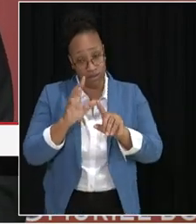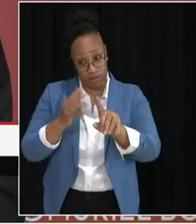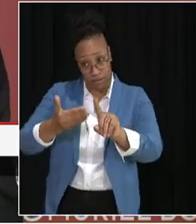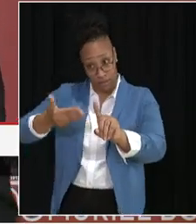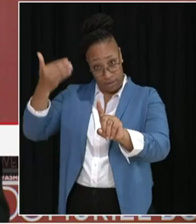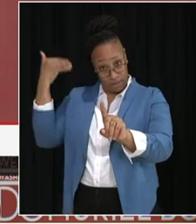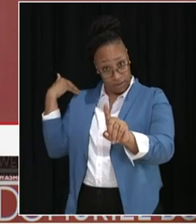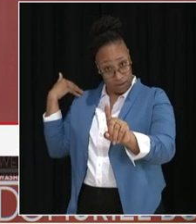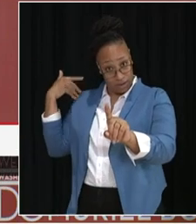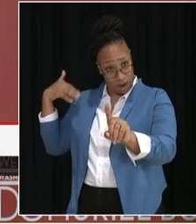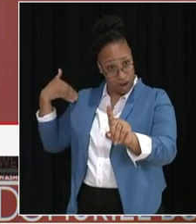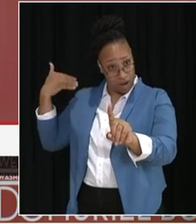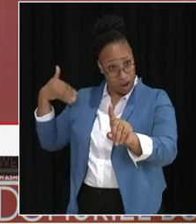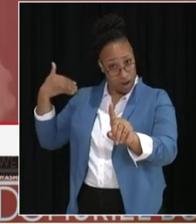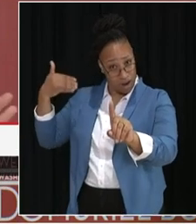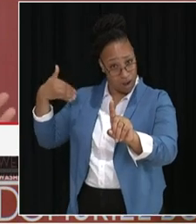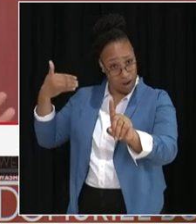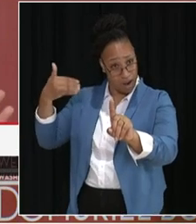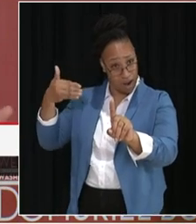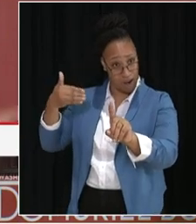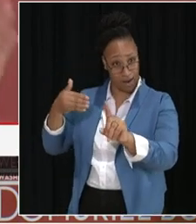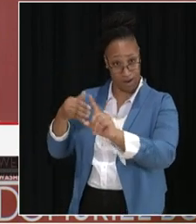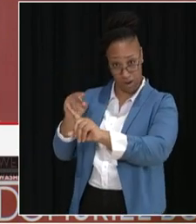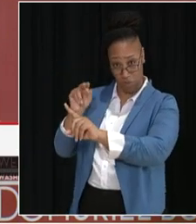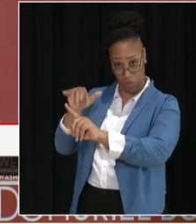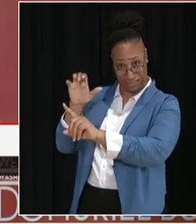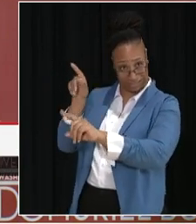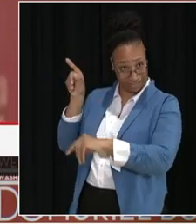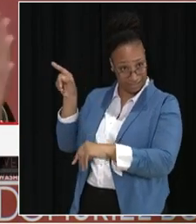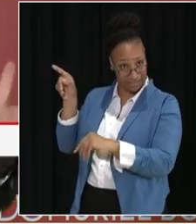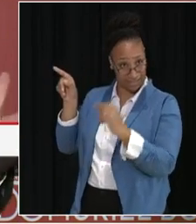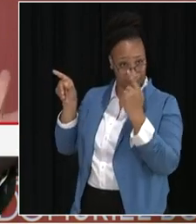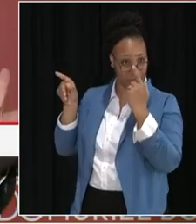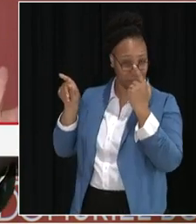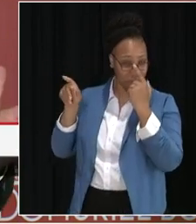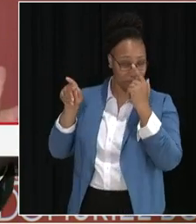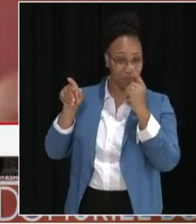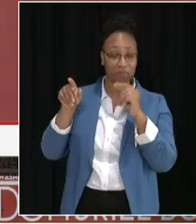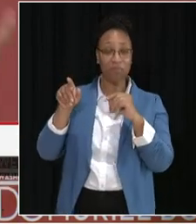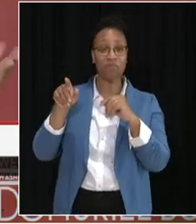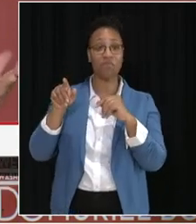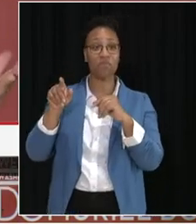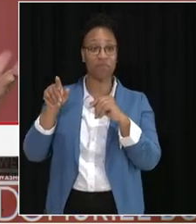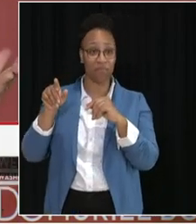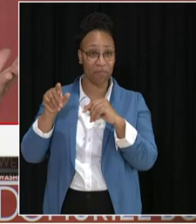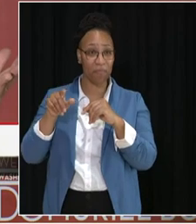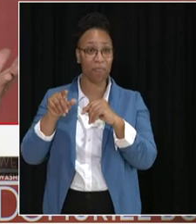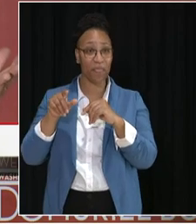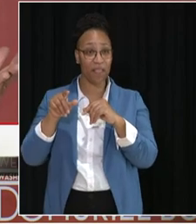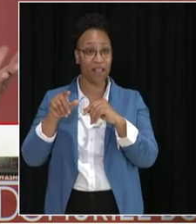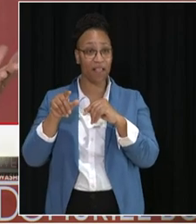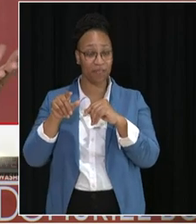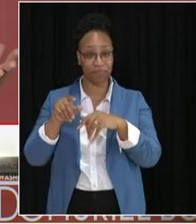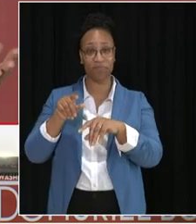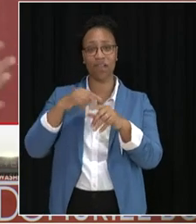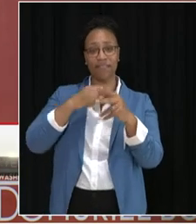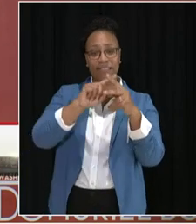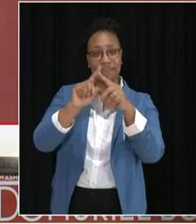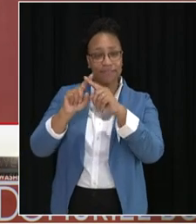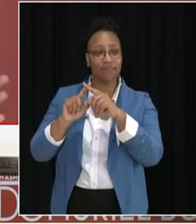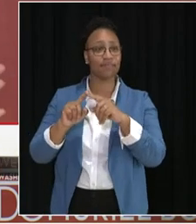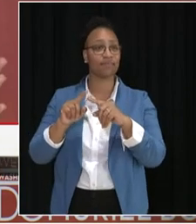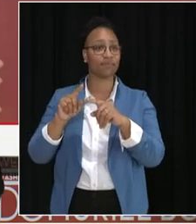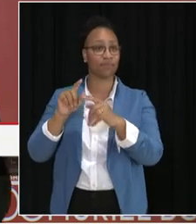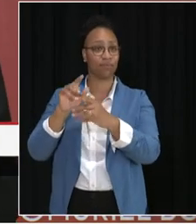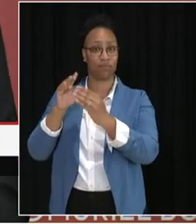Manhattan in 2001. The idea is simple, that we have abandoned adolescence. We're